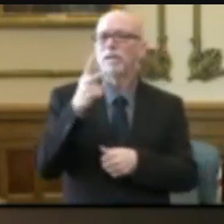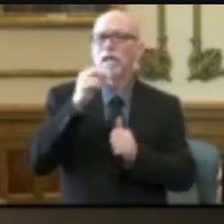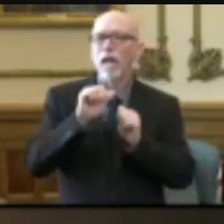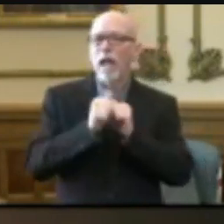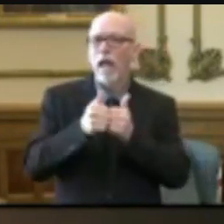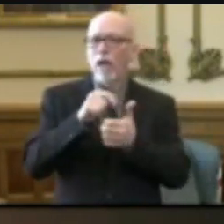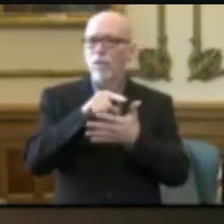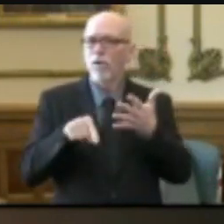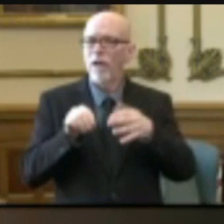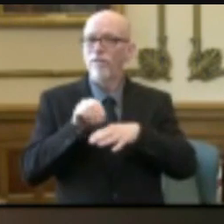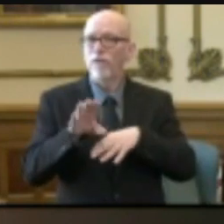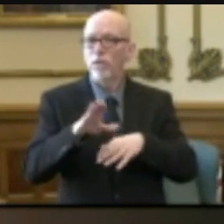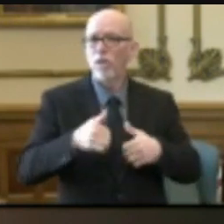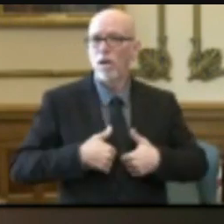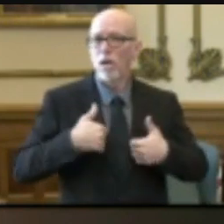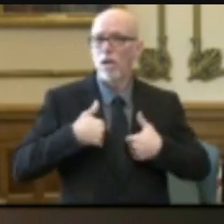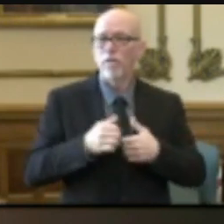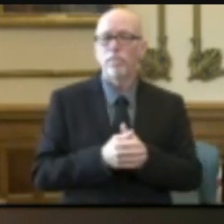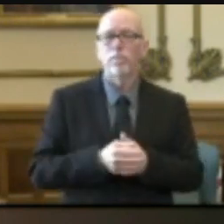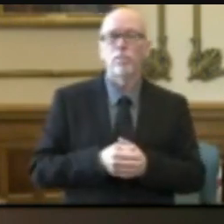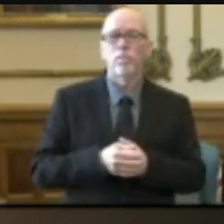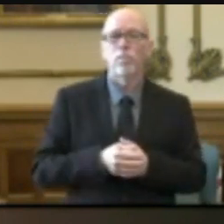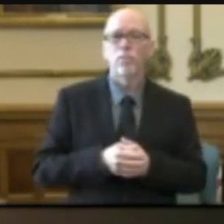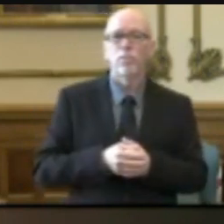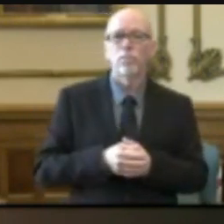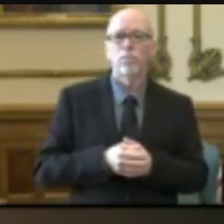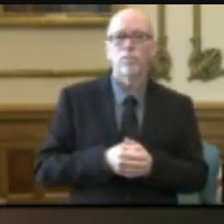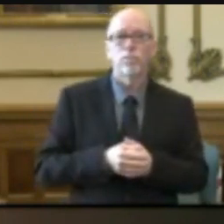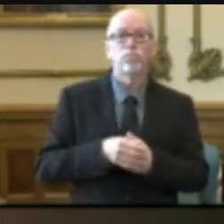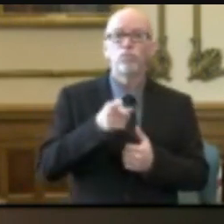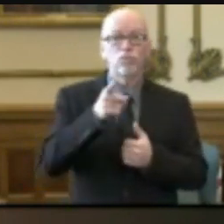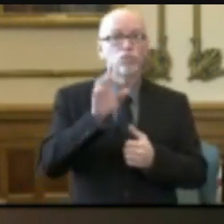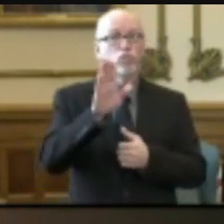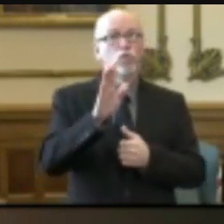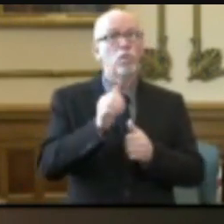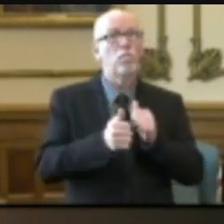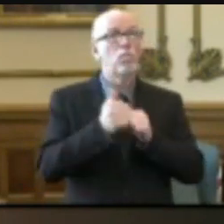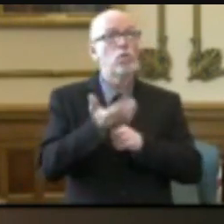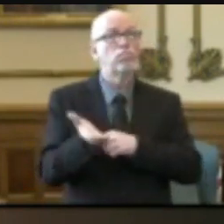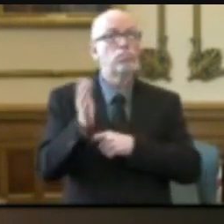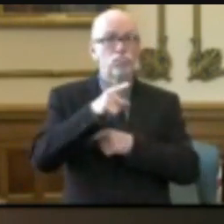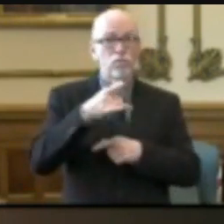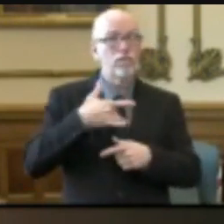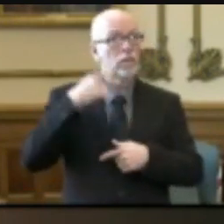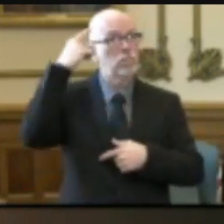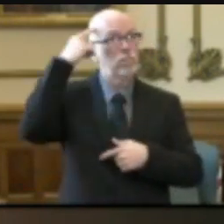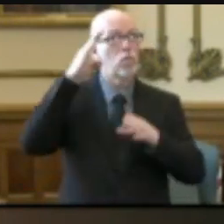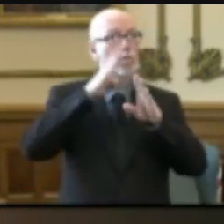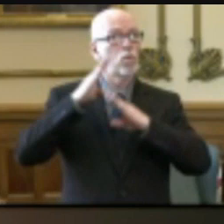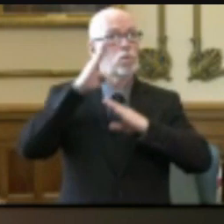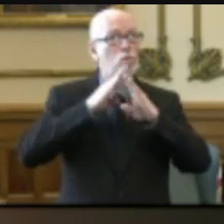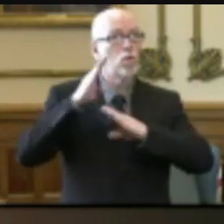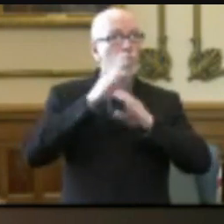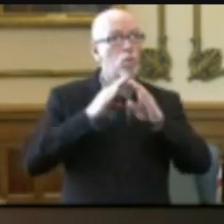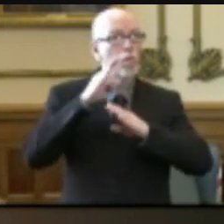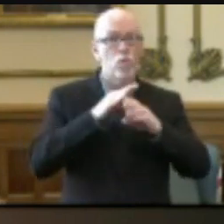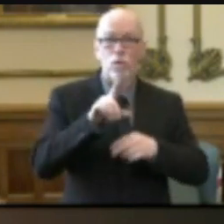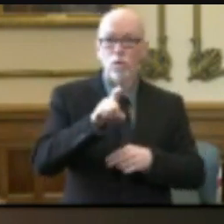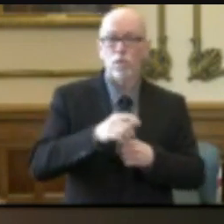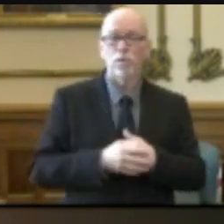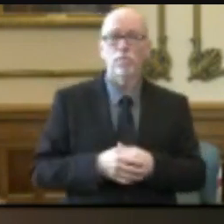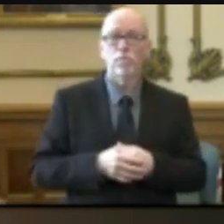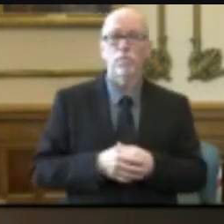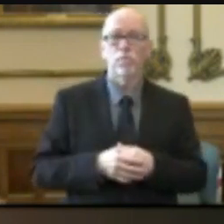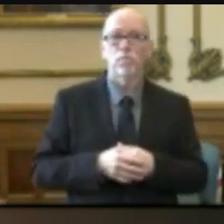things are affecting your life. Are you spending most of your time feeling worried? Are you